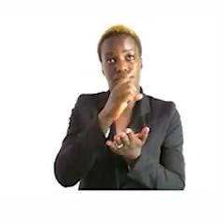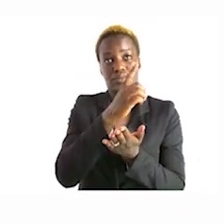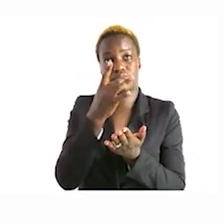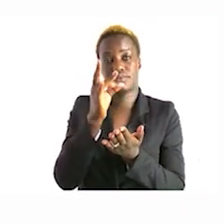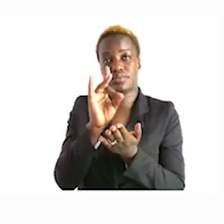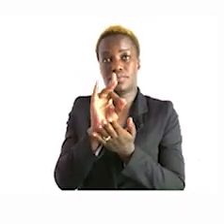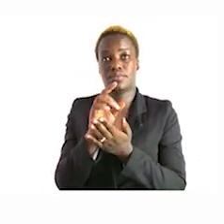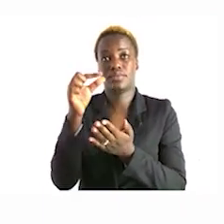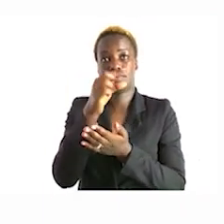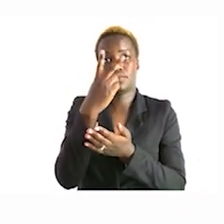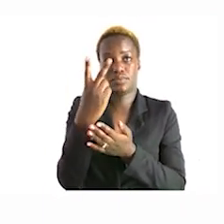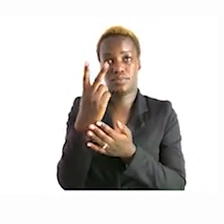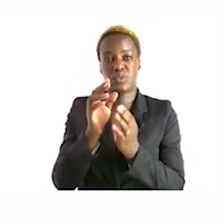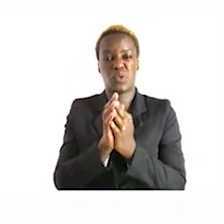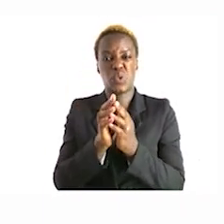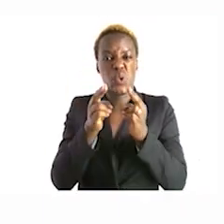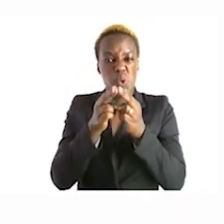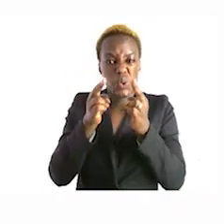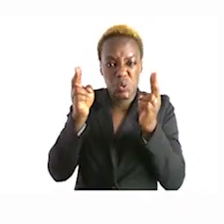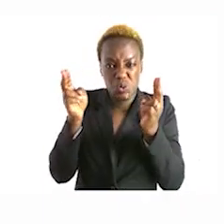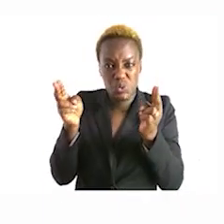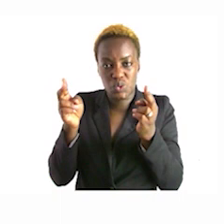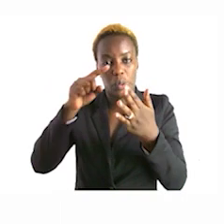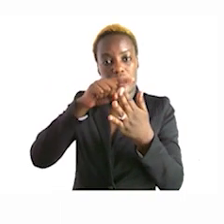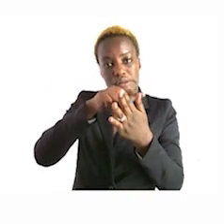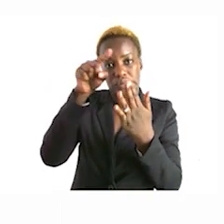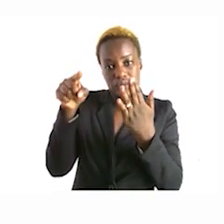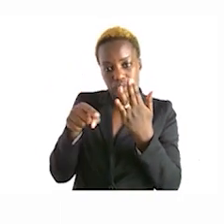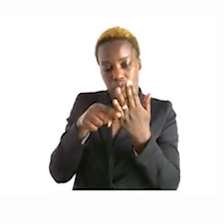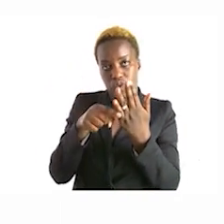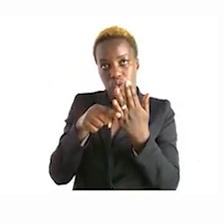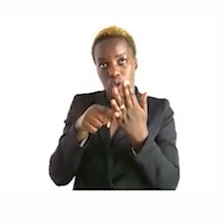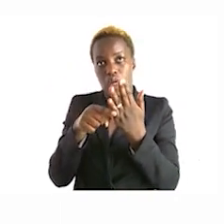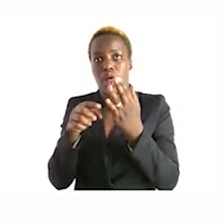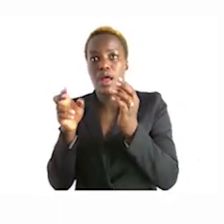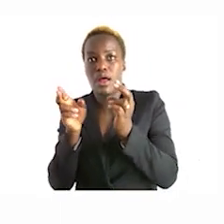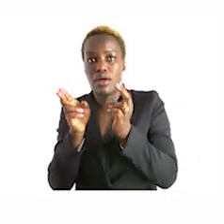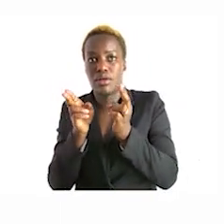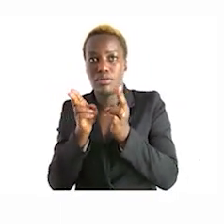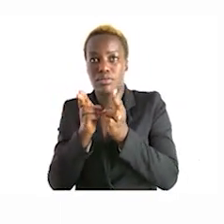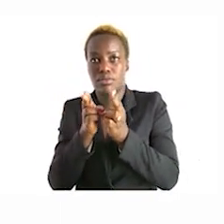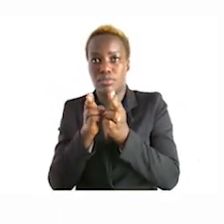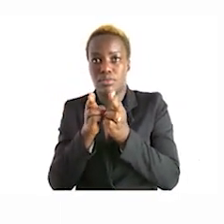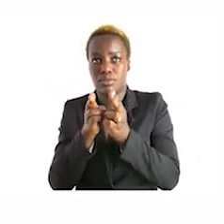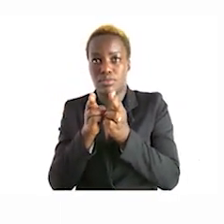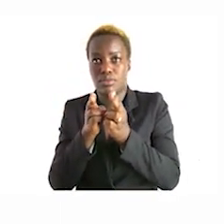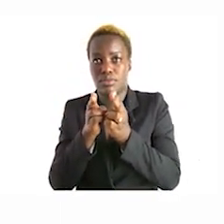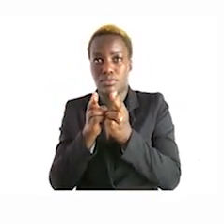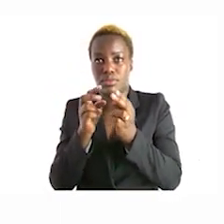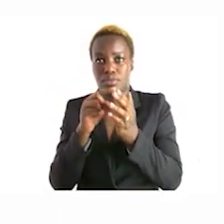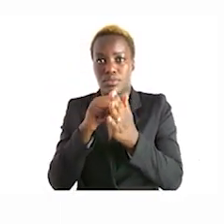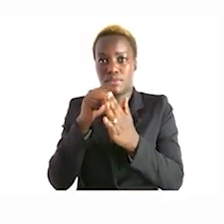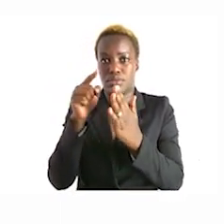short vowels. And the instruction says, color the long vowel with red and the short vowel